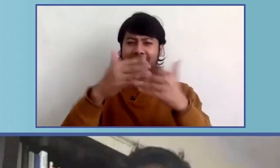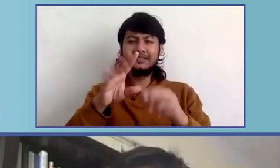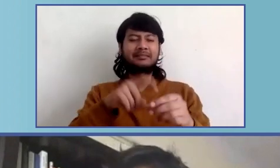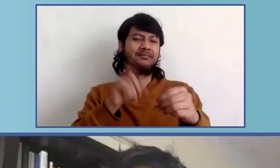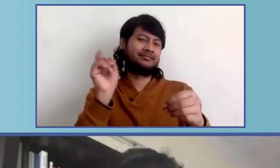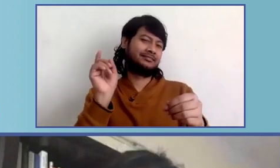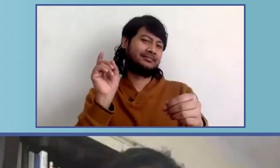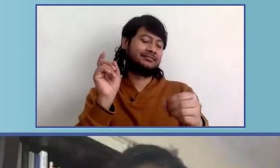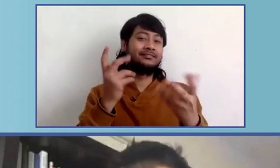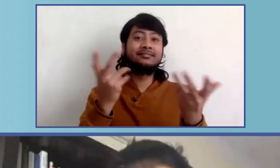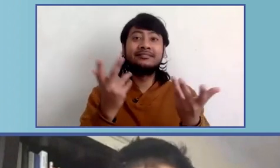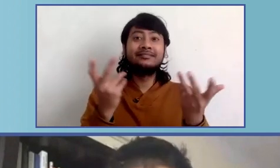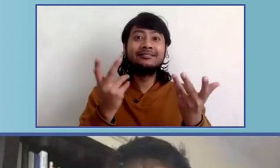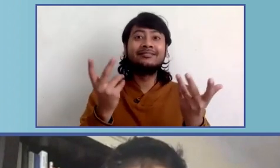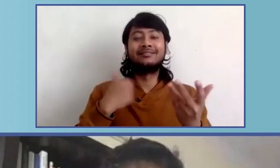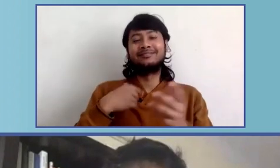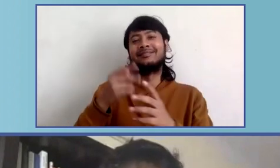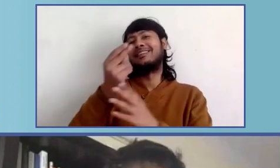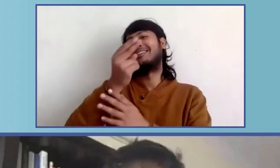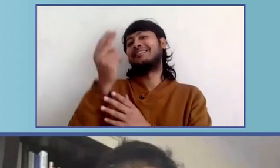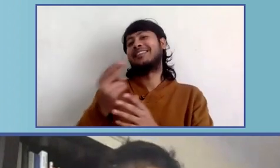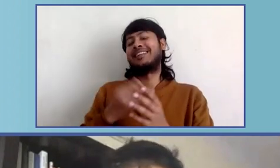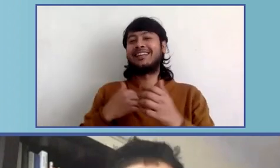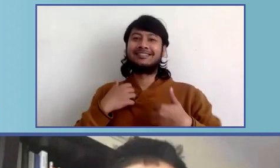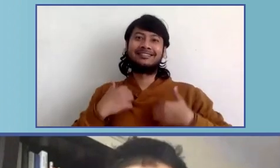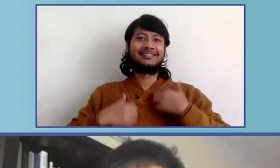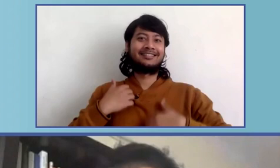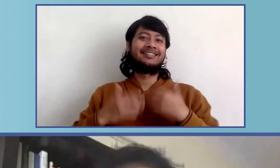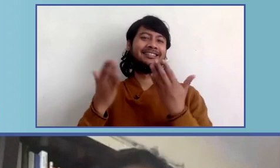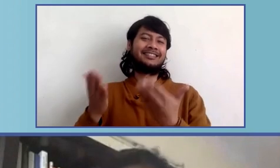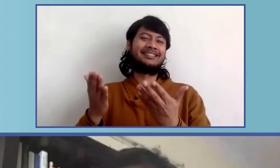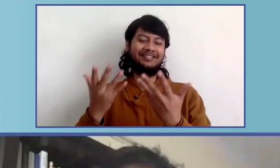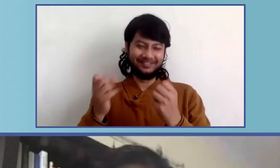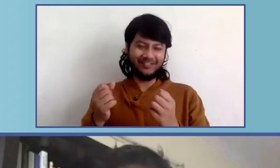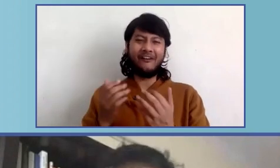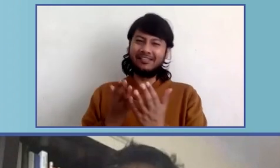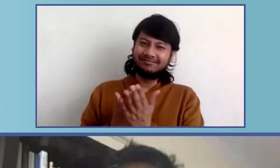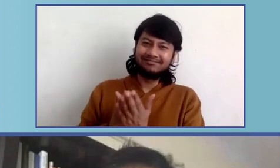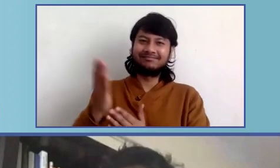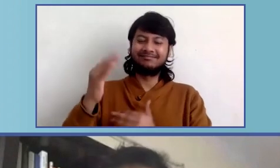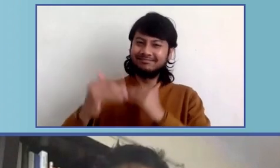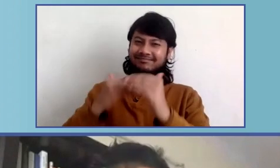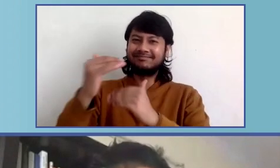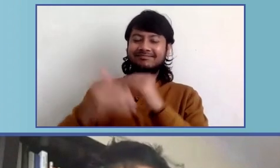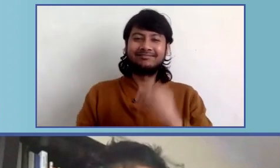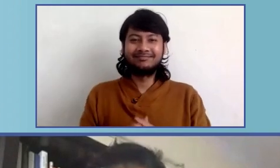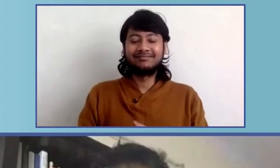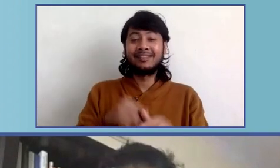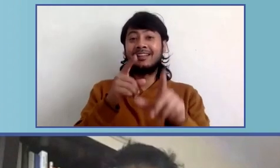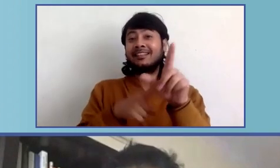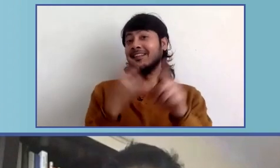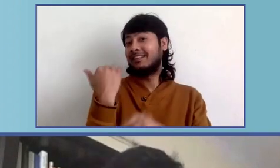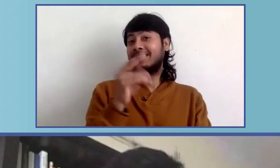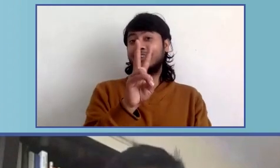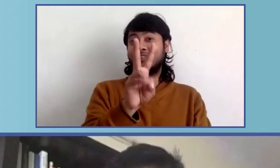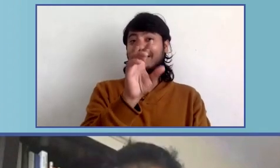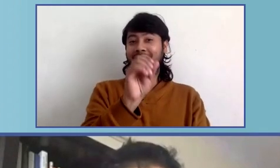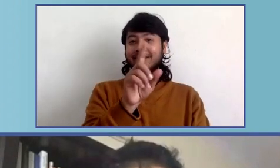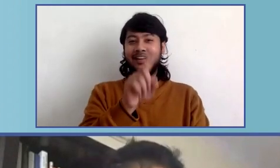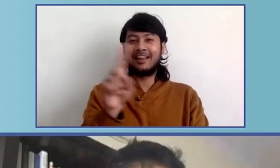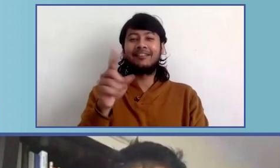to chase my dream of passion, which is art. And 2011, I took that calculated